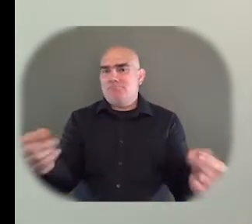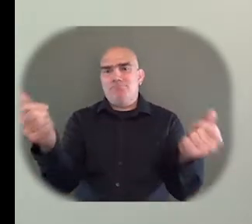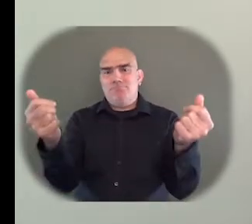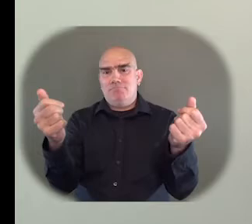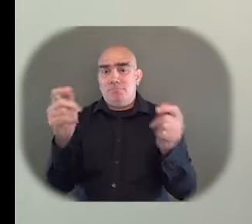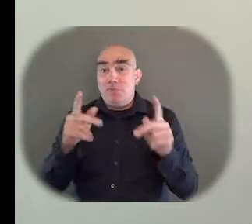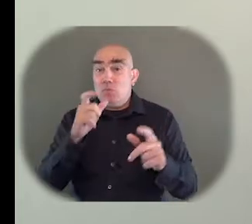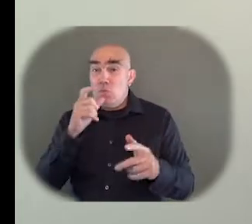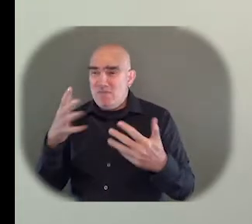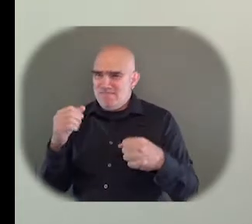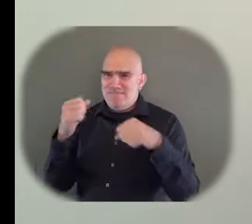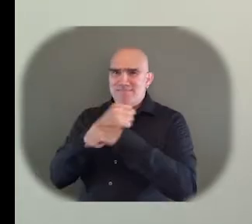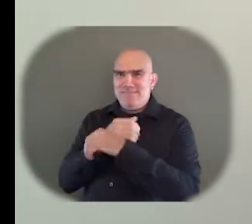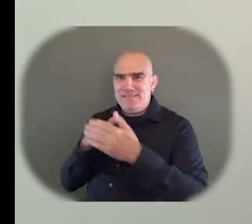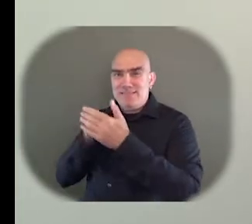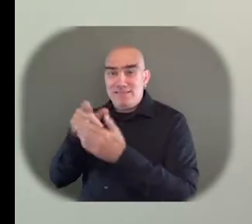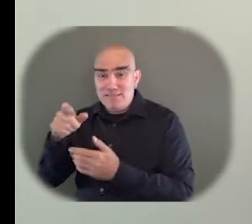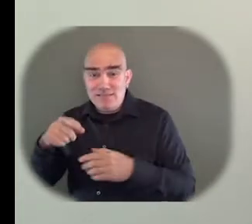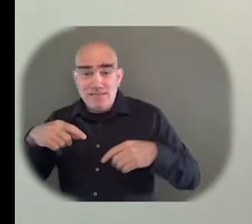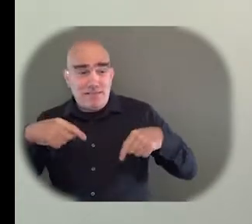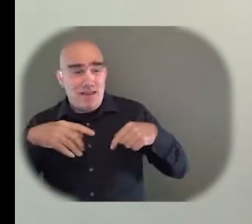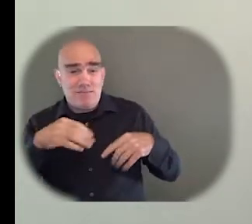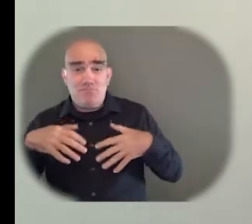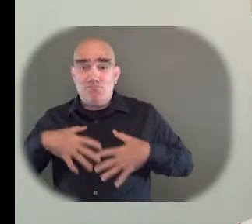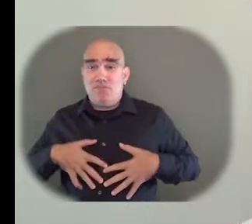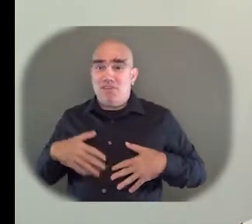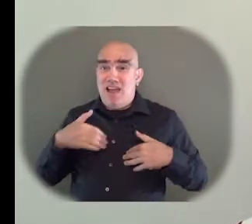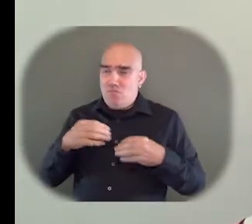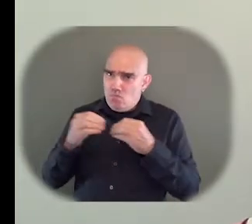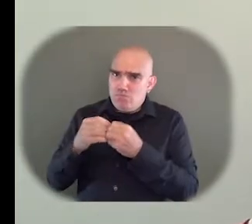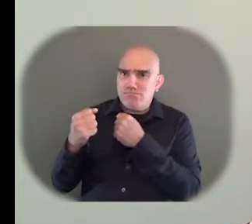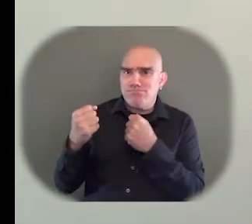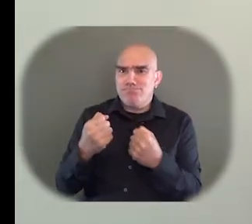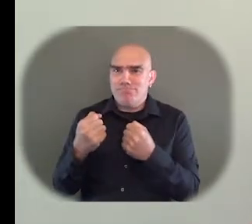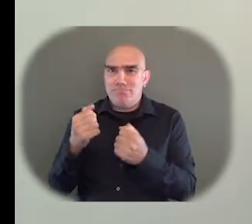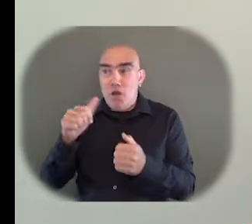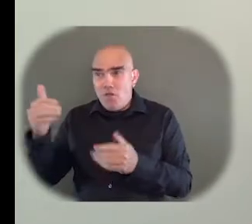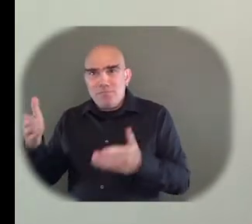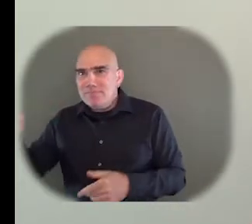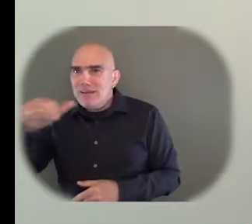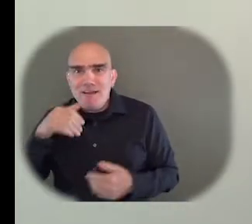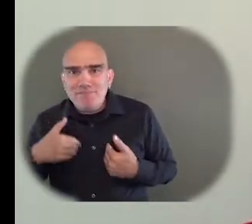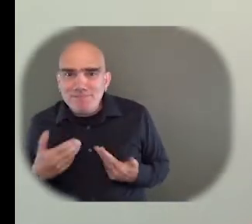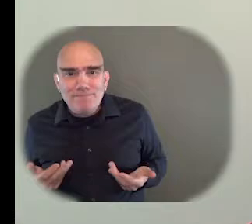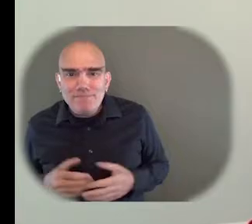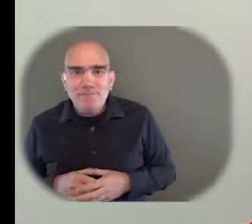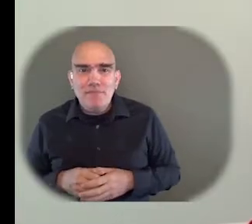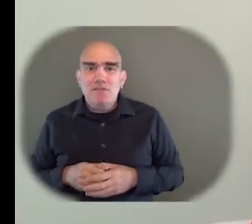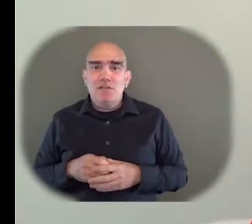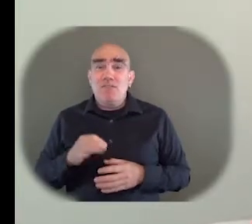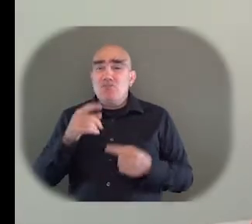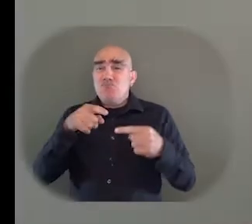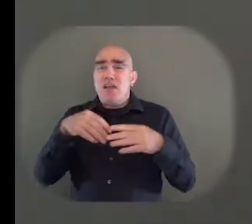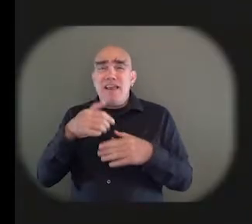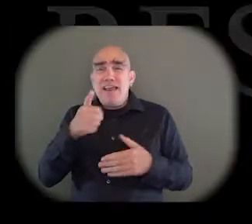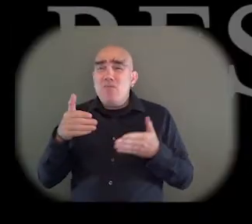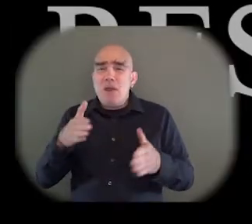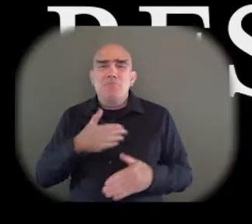to be dissolved immediately. People who have battled anxiety and depression have certain strengths that others might